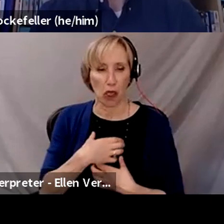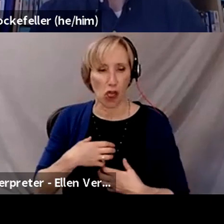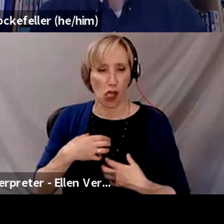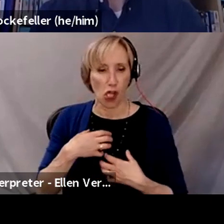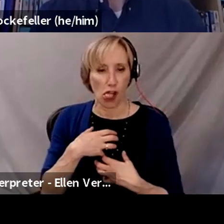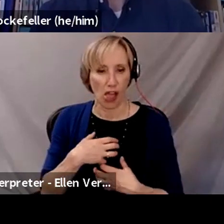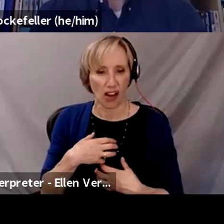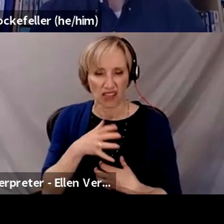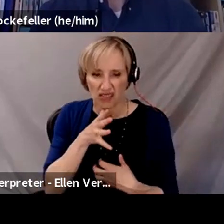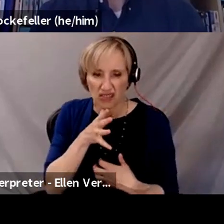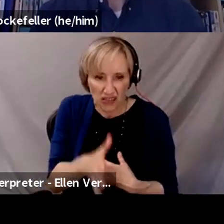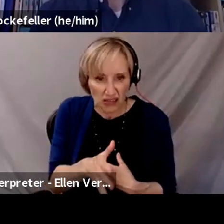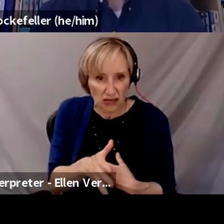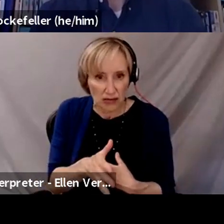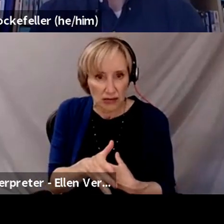day.